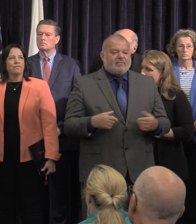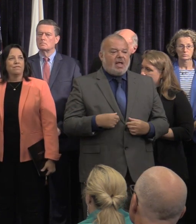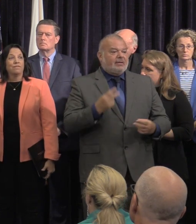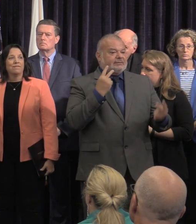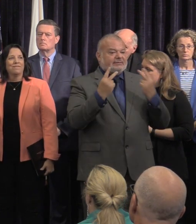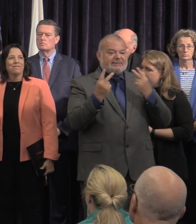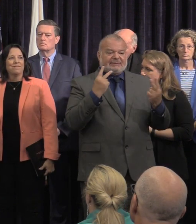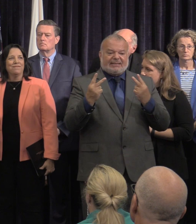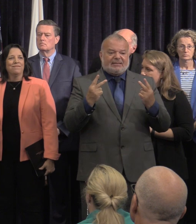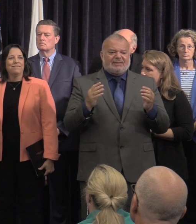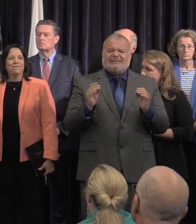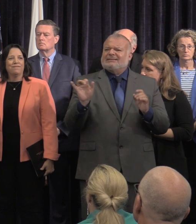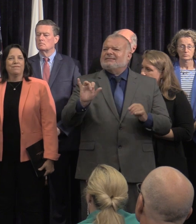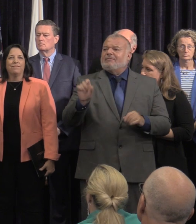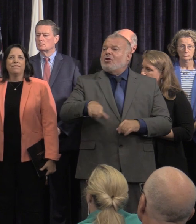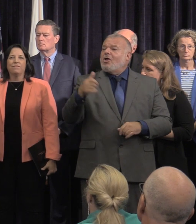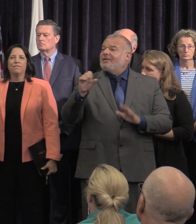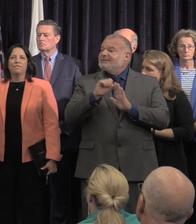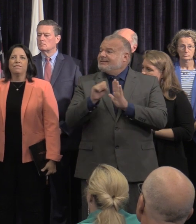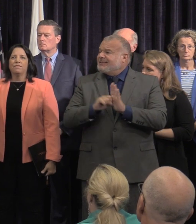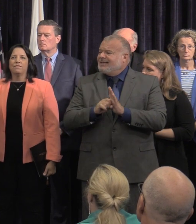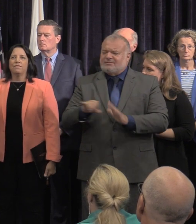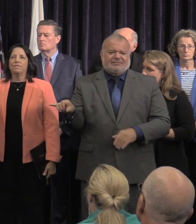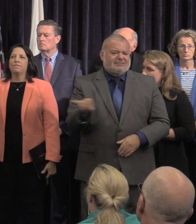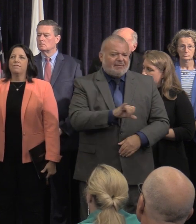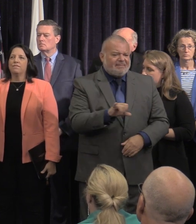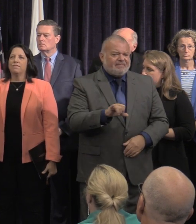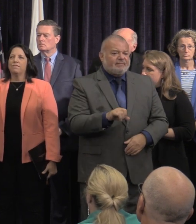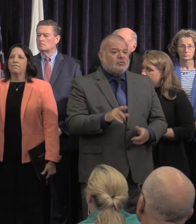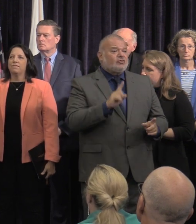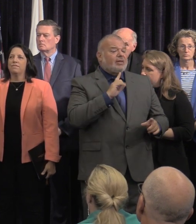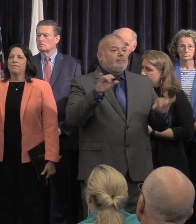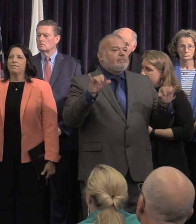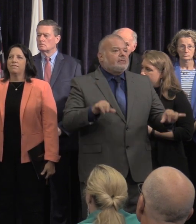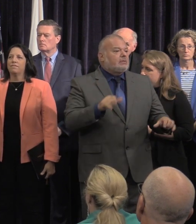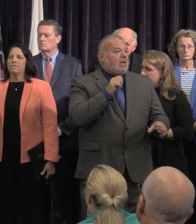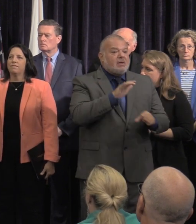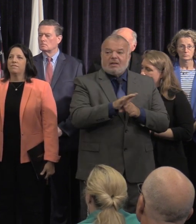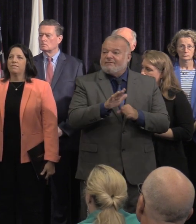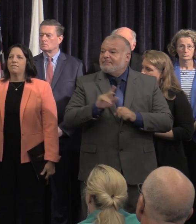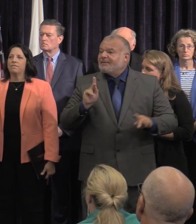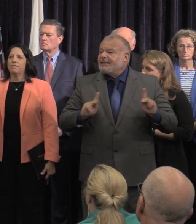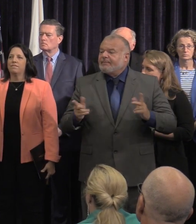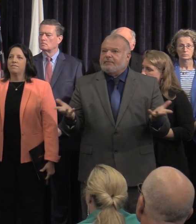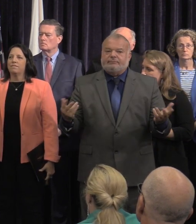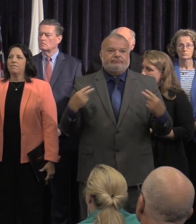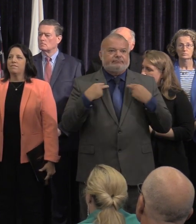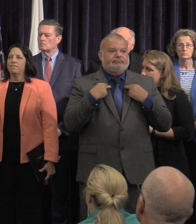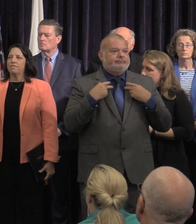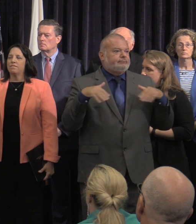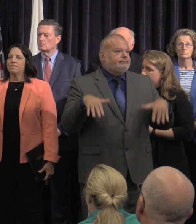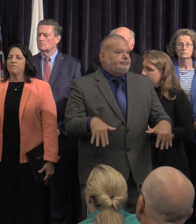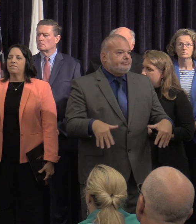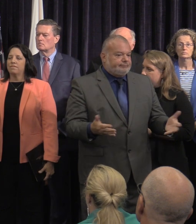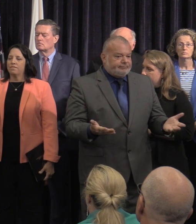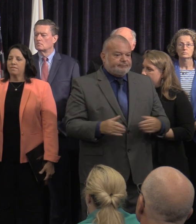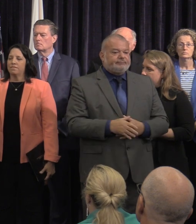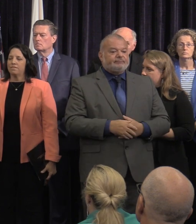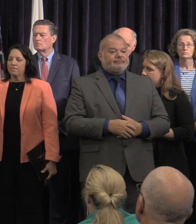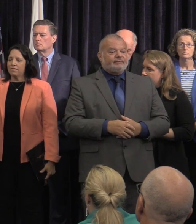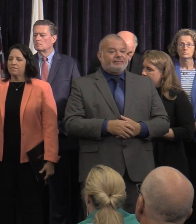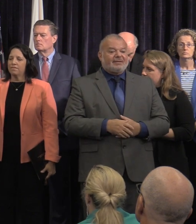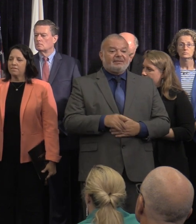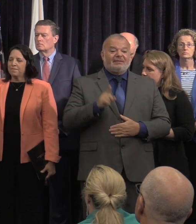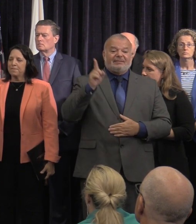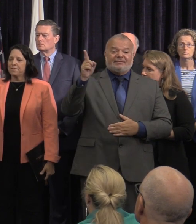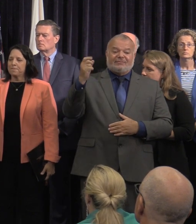is encountering significant labor shortages. But unfortunately, we're seeing wait times for work